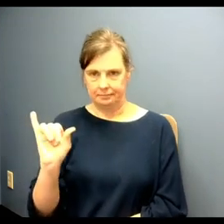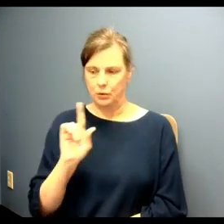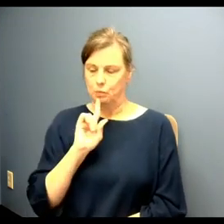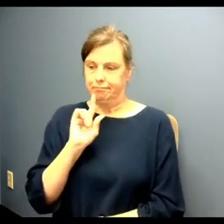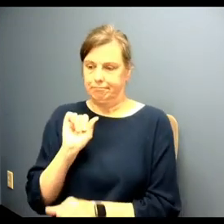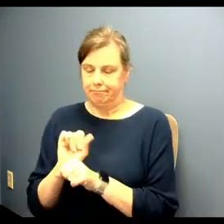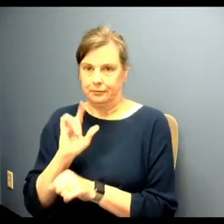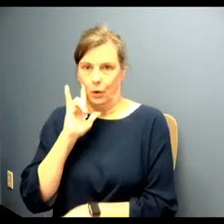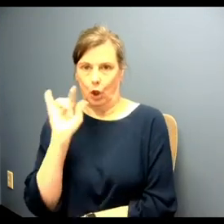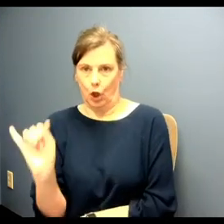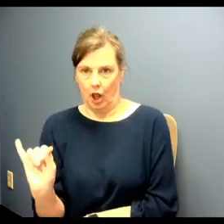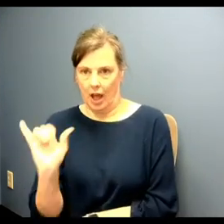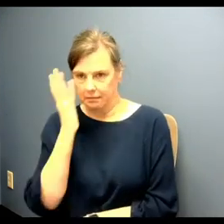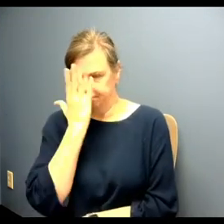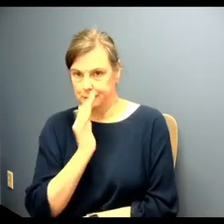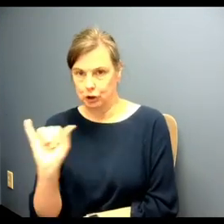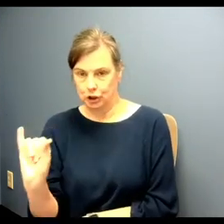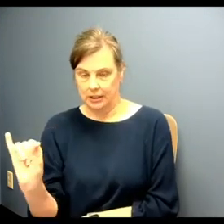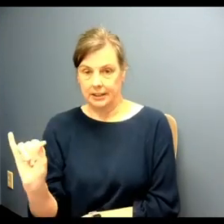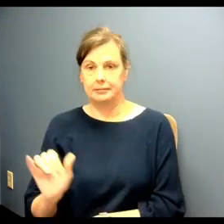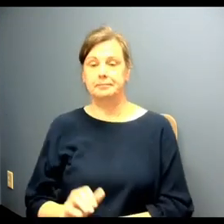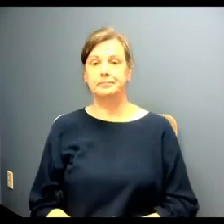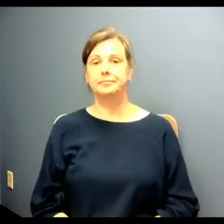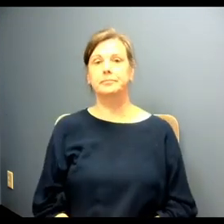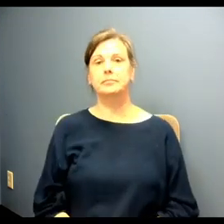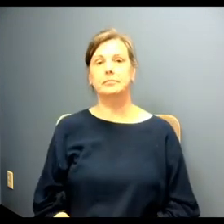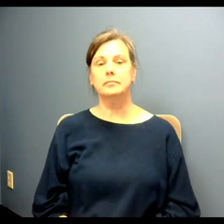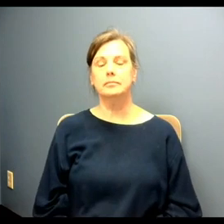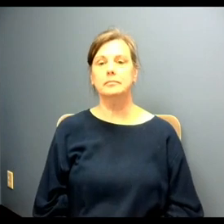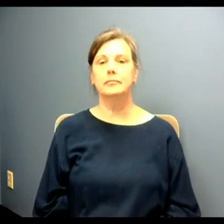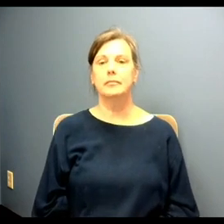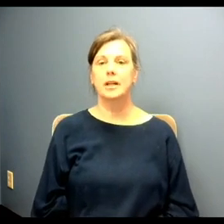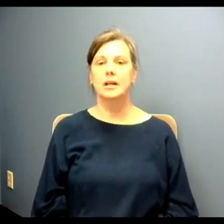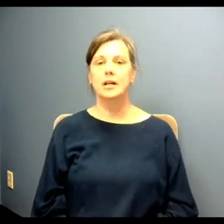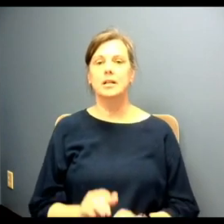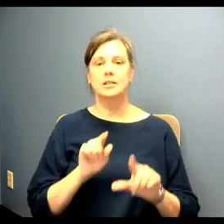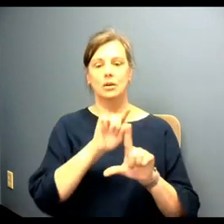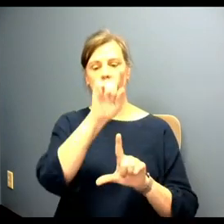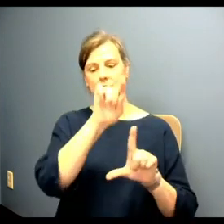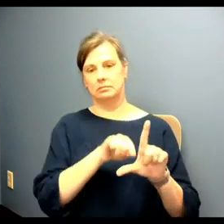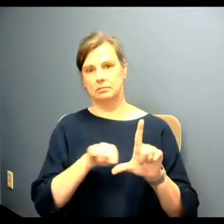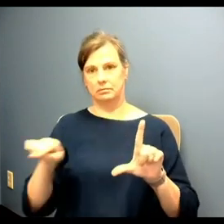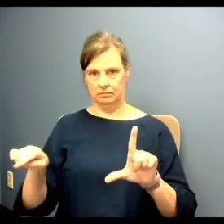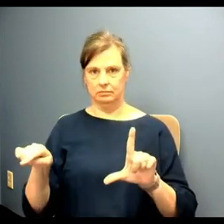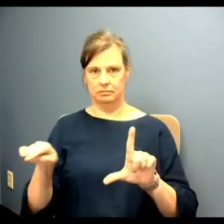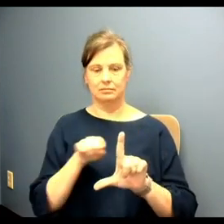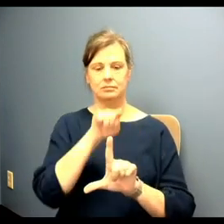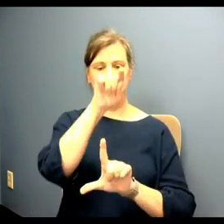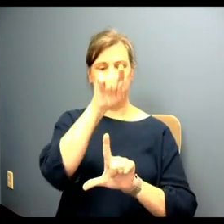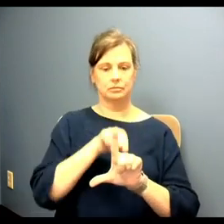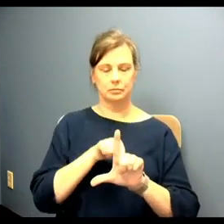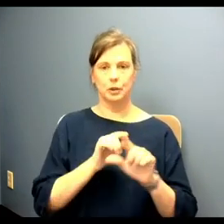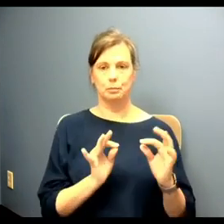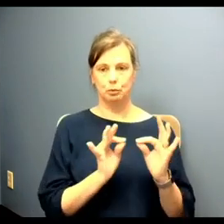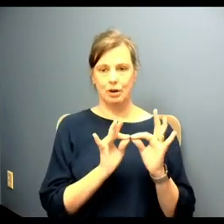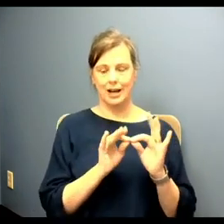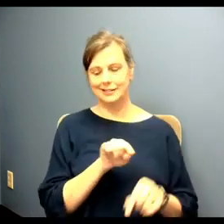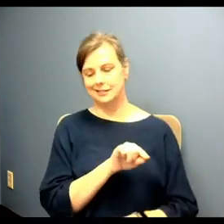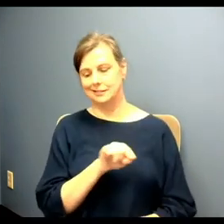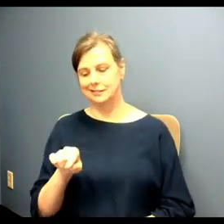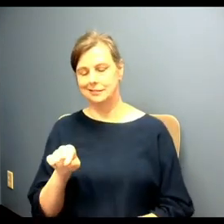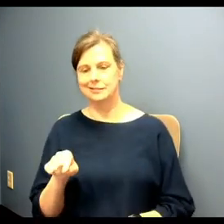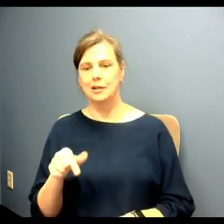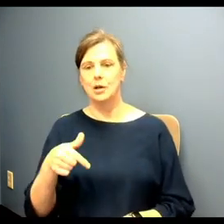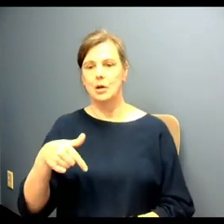markets. Let's draw a graph with quantity of chia pets on the x-axis and price per chia pet on the